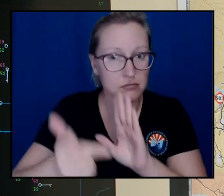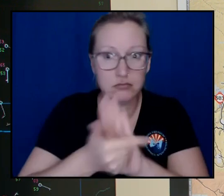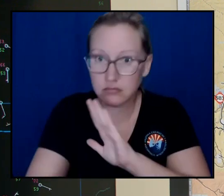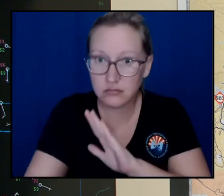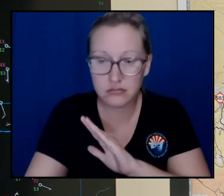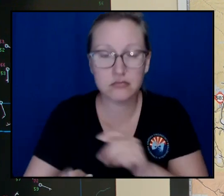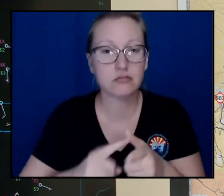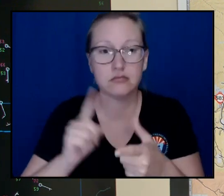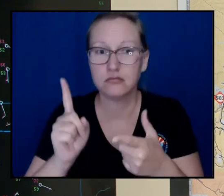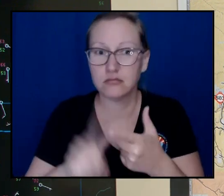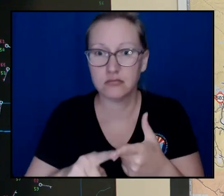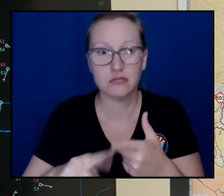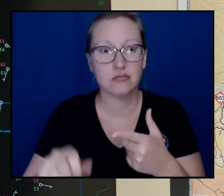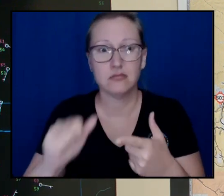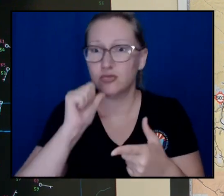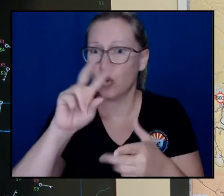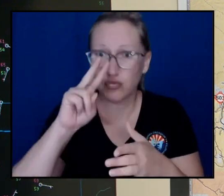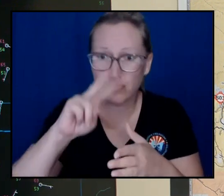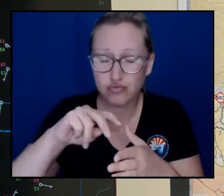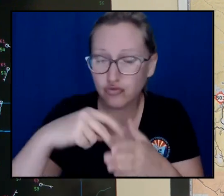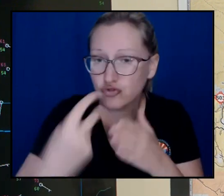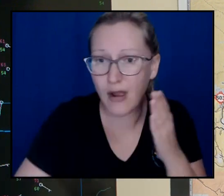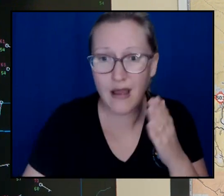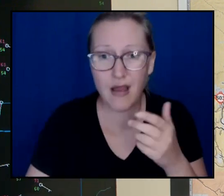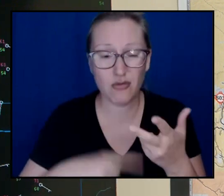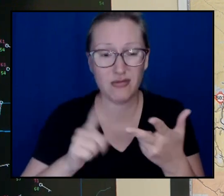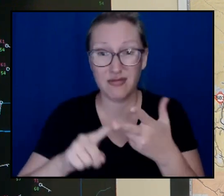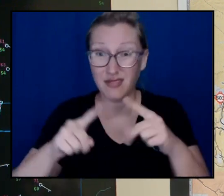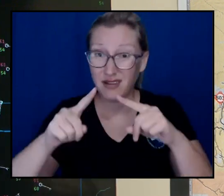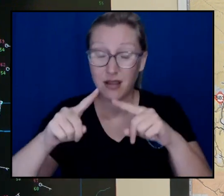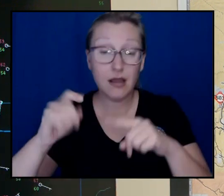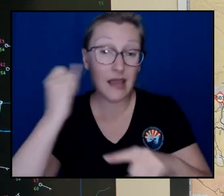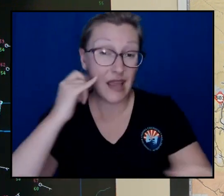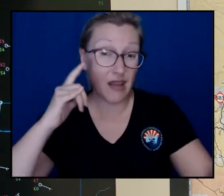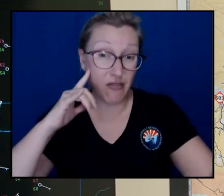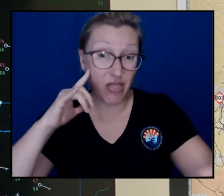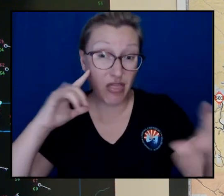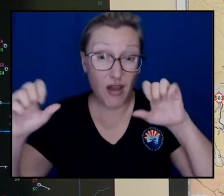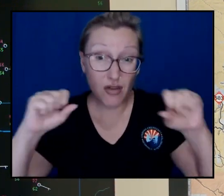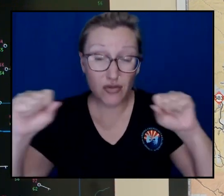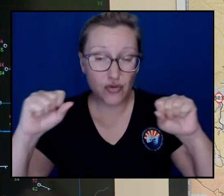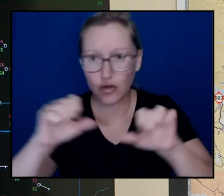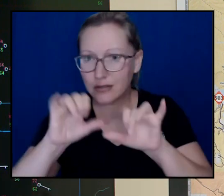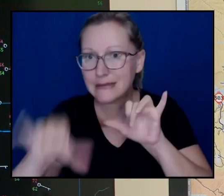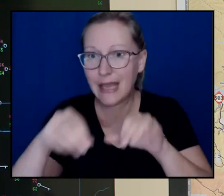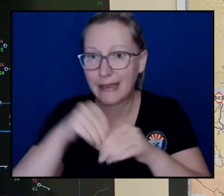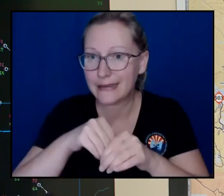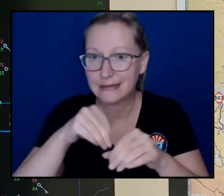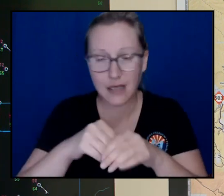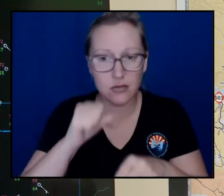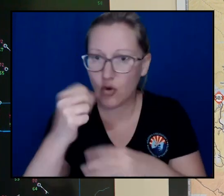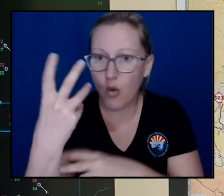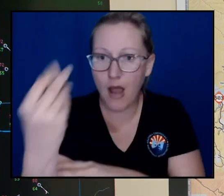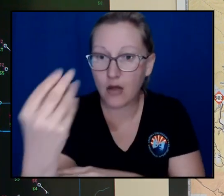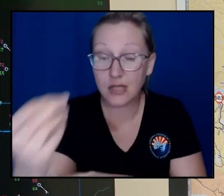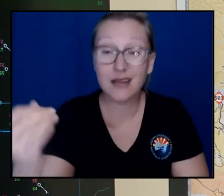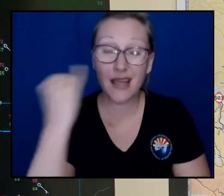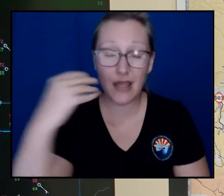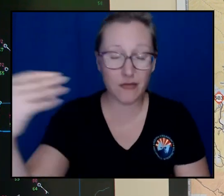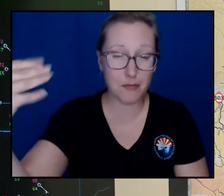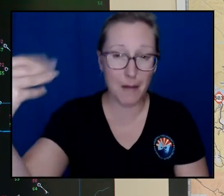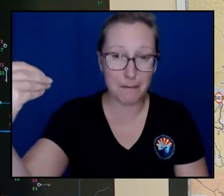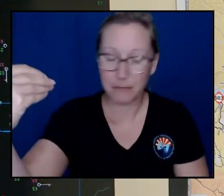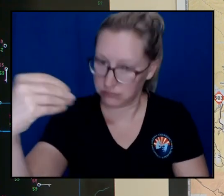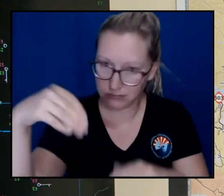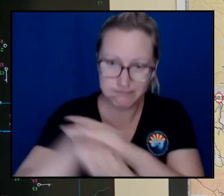to lightning, don't go outside when thunder roars, stay indoors, or see a flash, dash